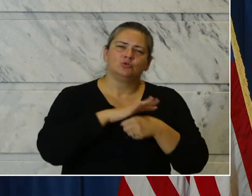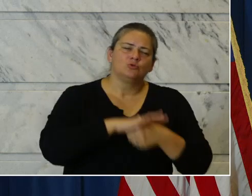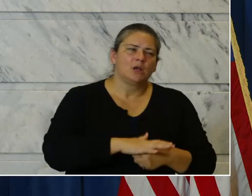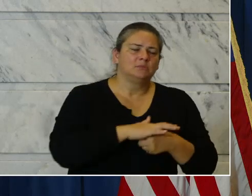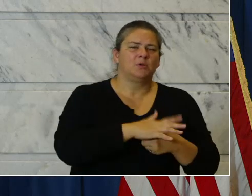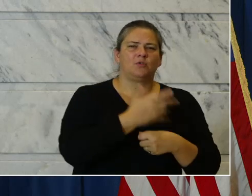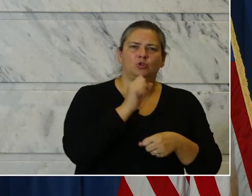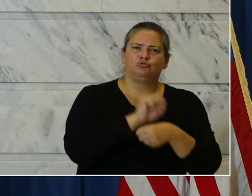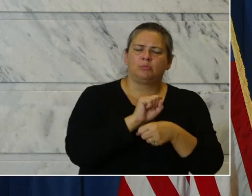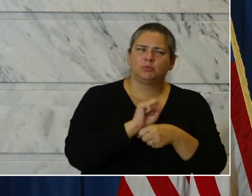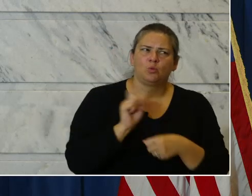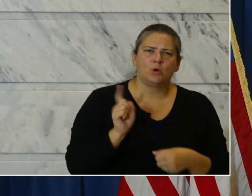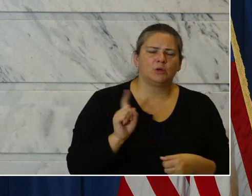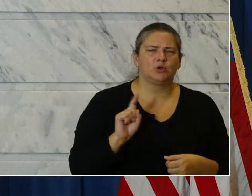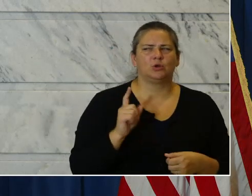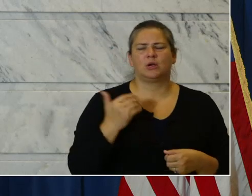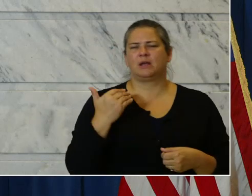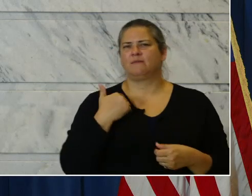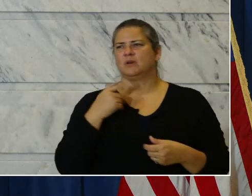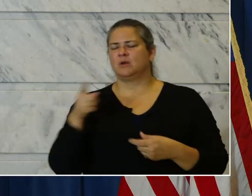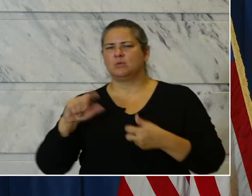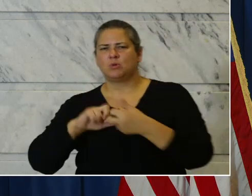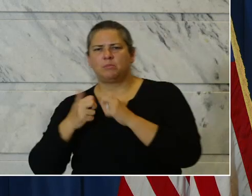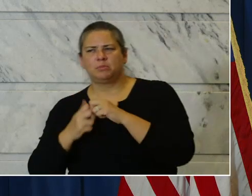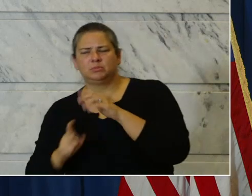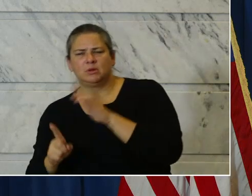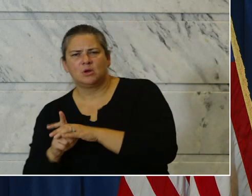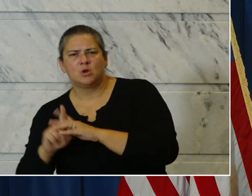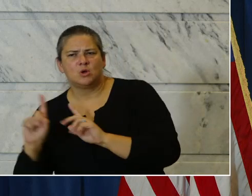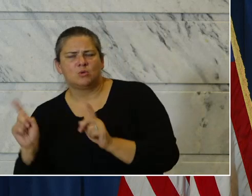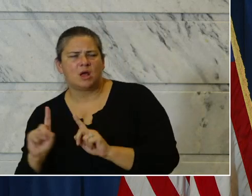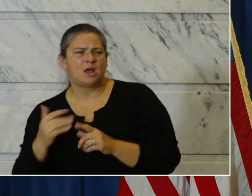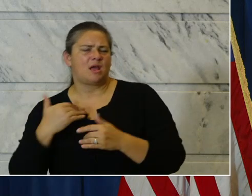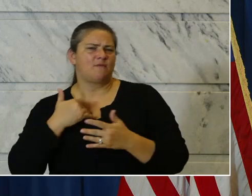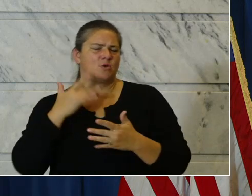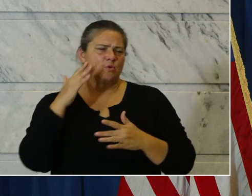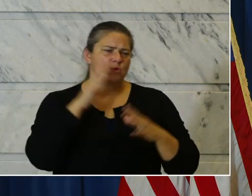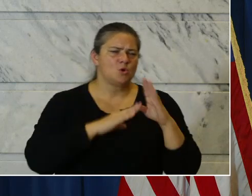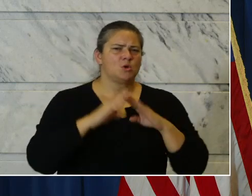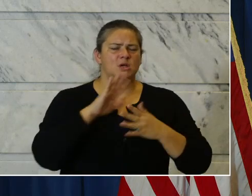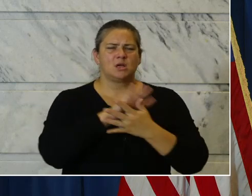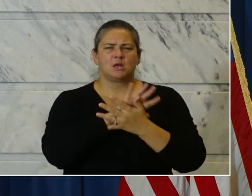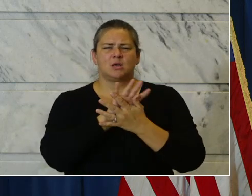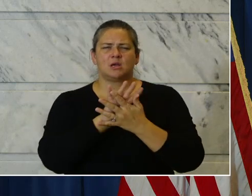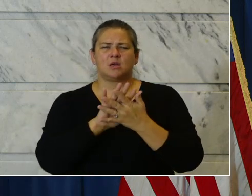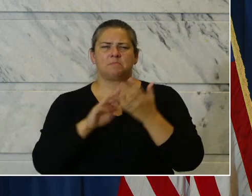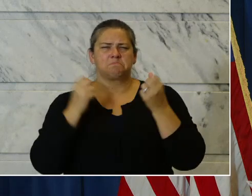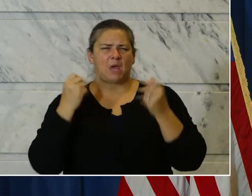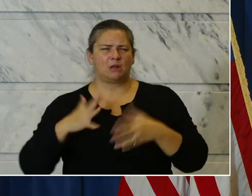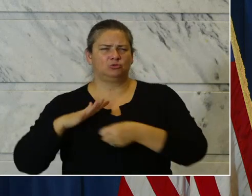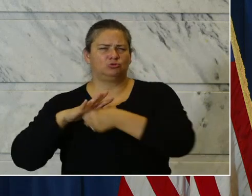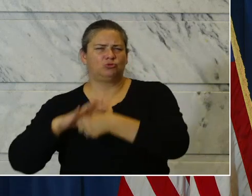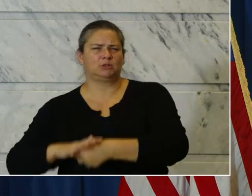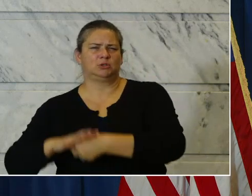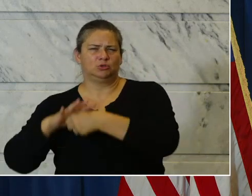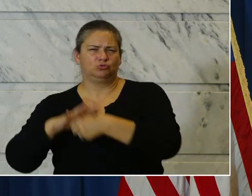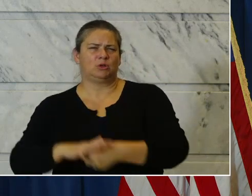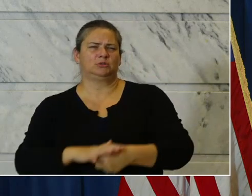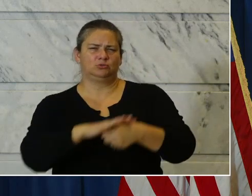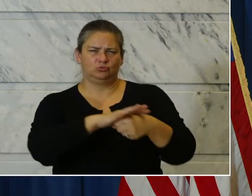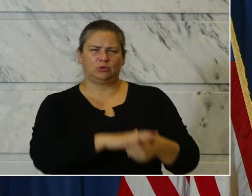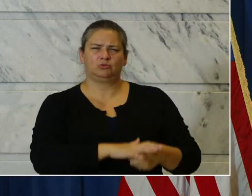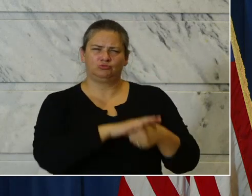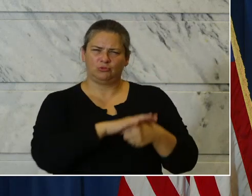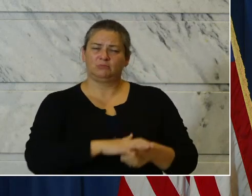entire society or a whole community challenge we all have to face together. But it's easy to get jaded, it's easy to